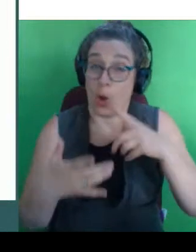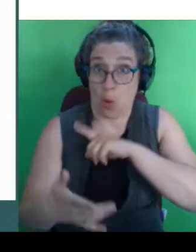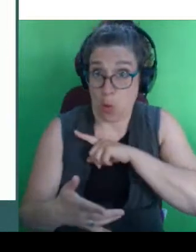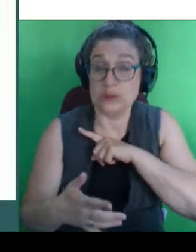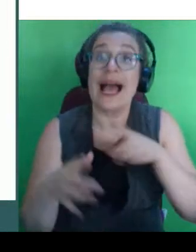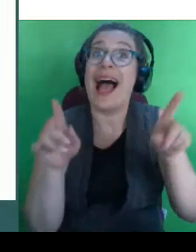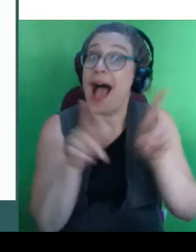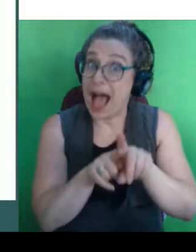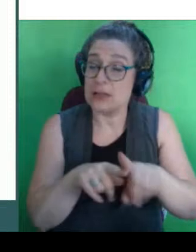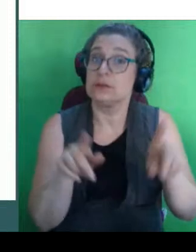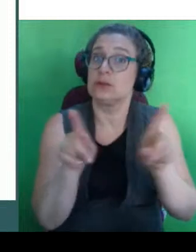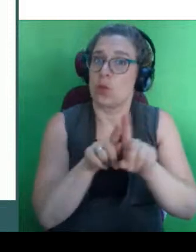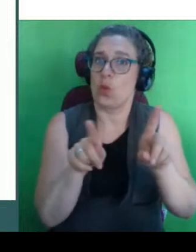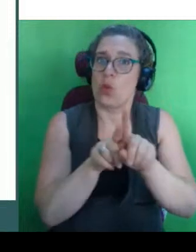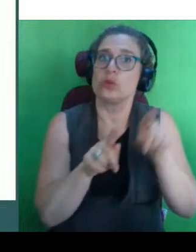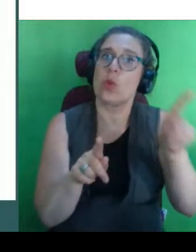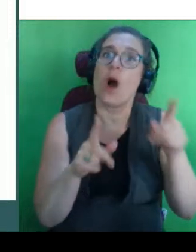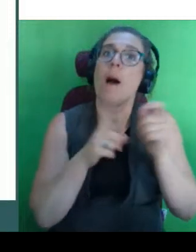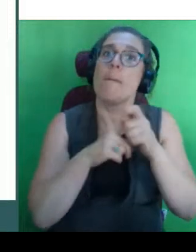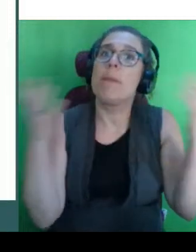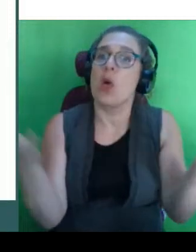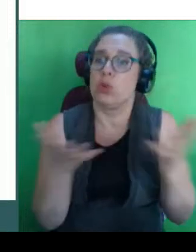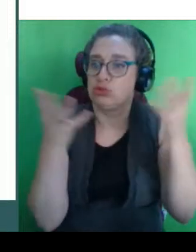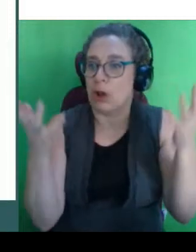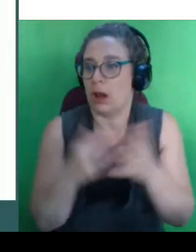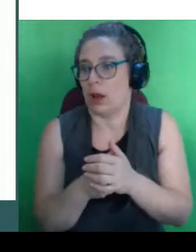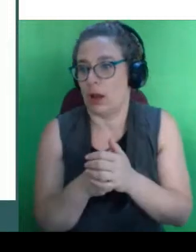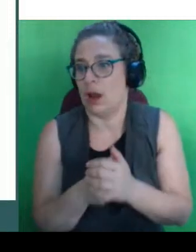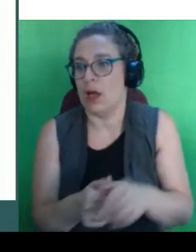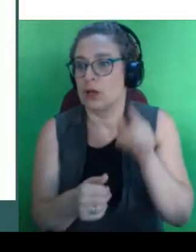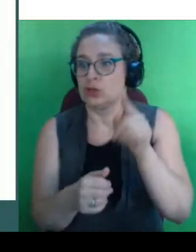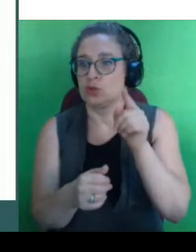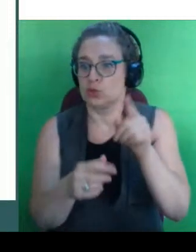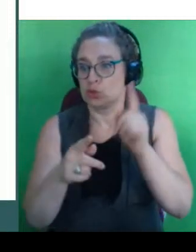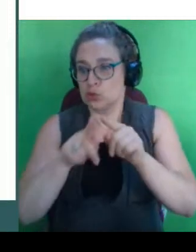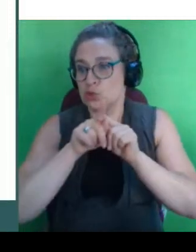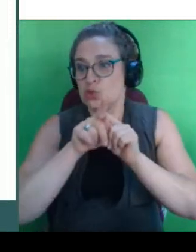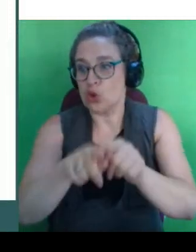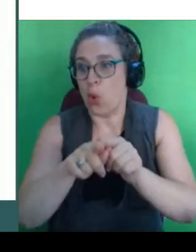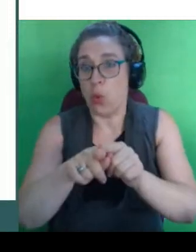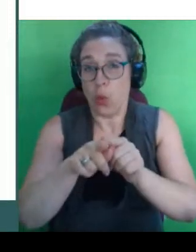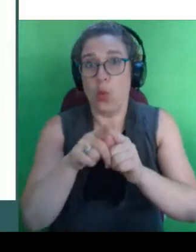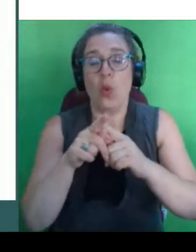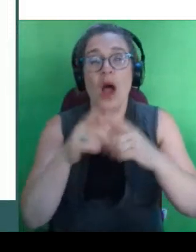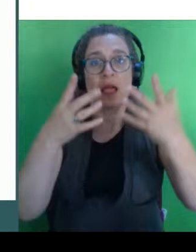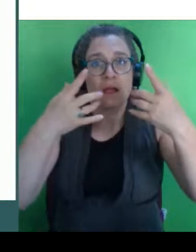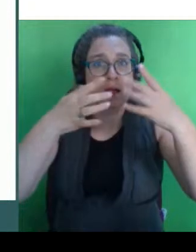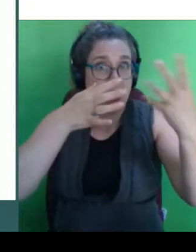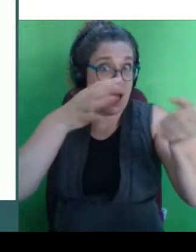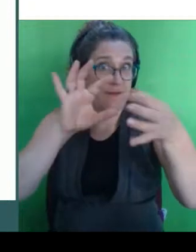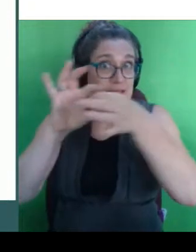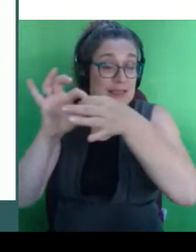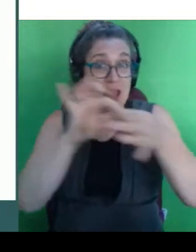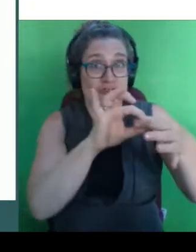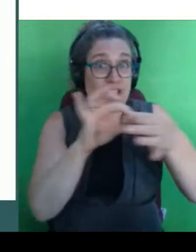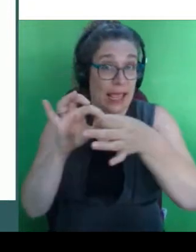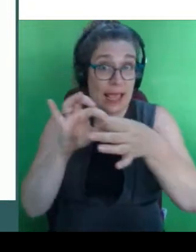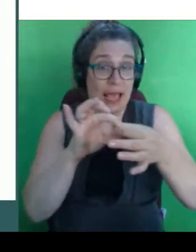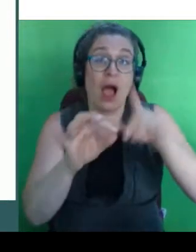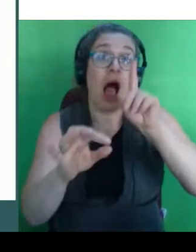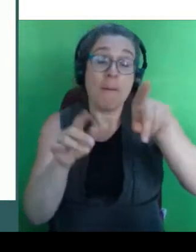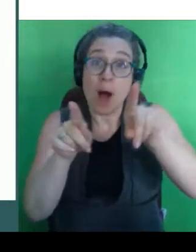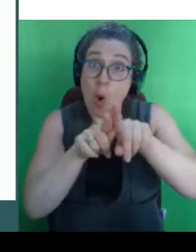these show synergy. That means 2 and 2 adding up, not to make 4, but to make 5